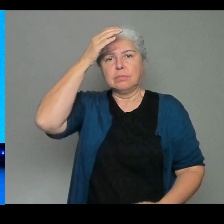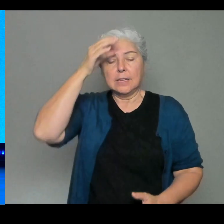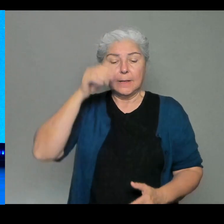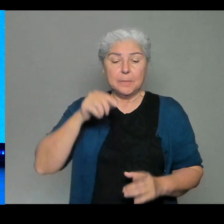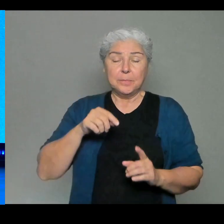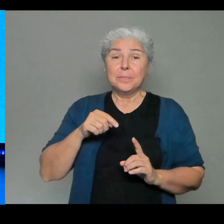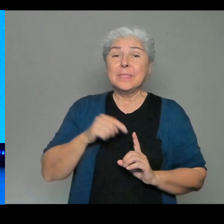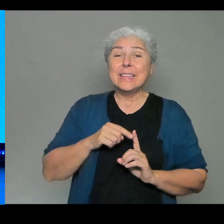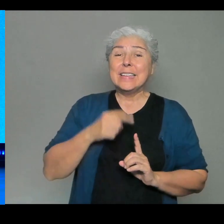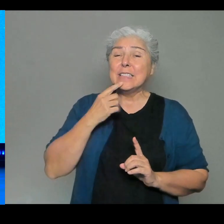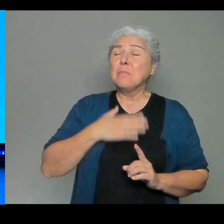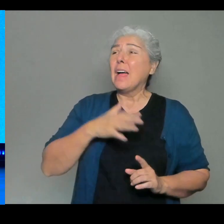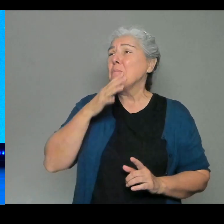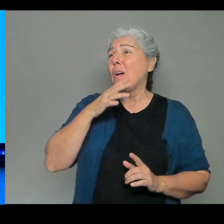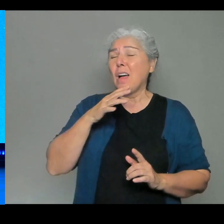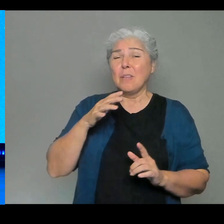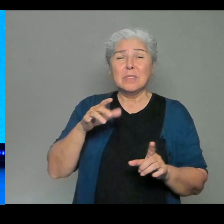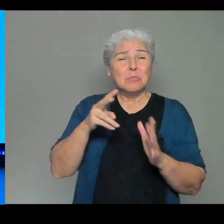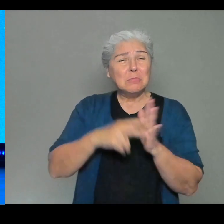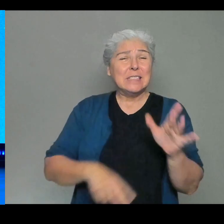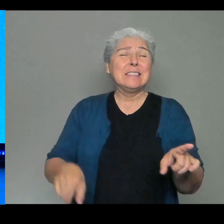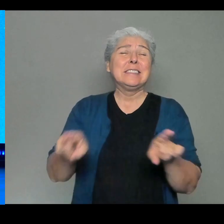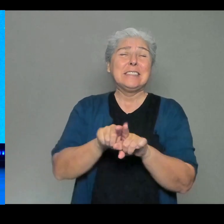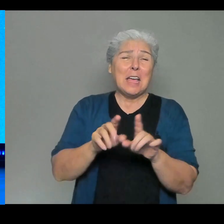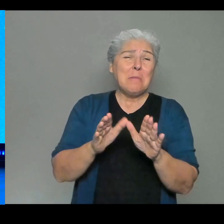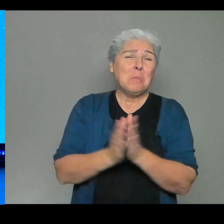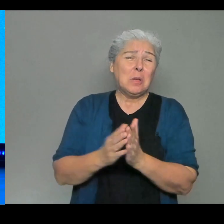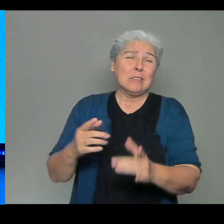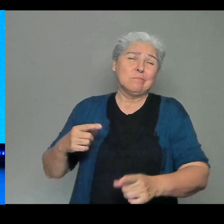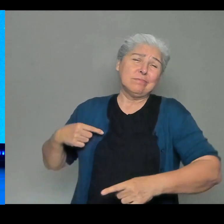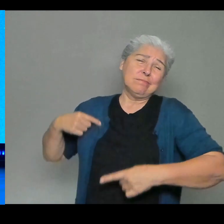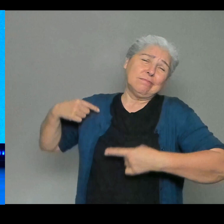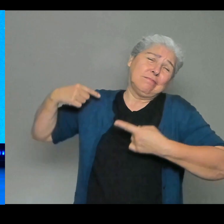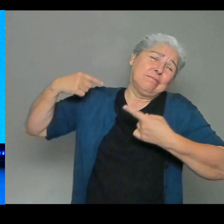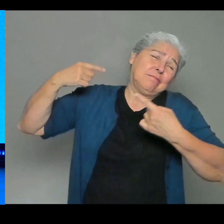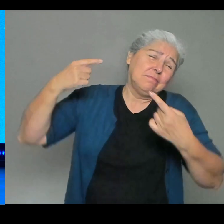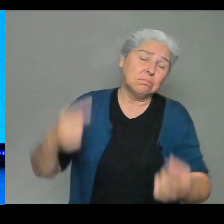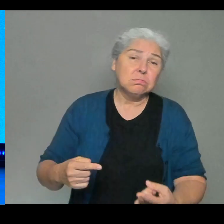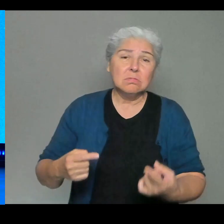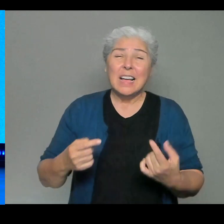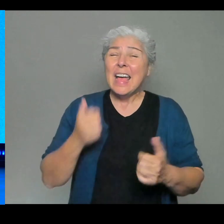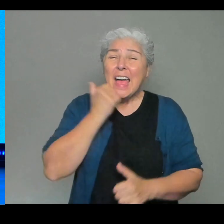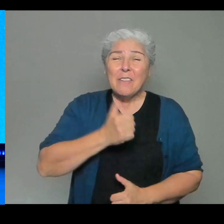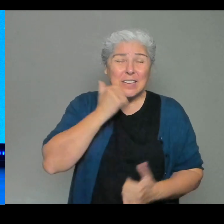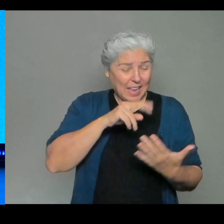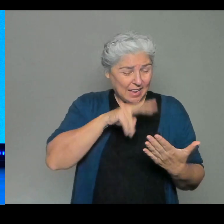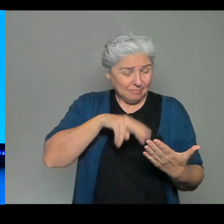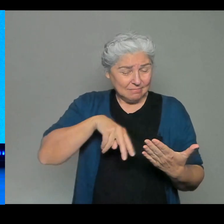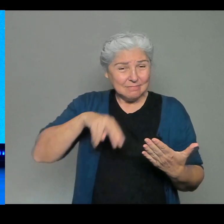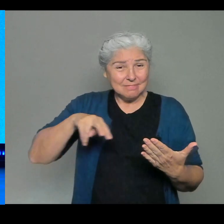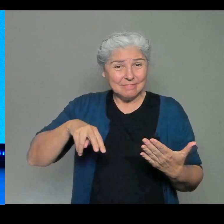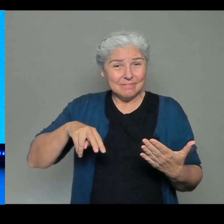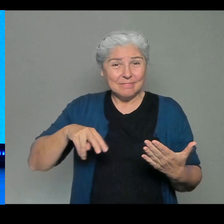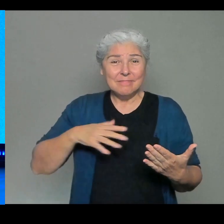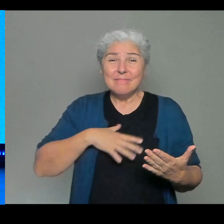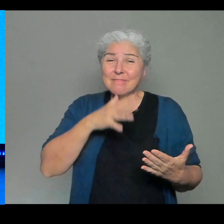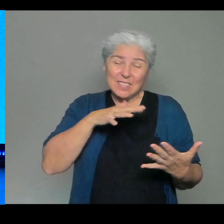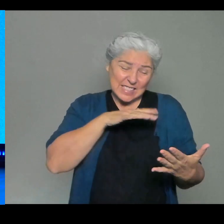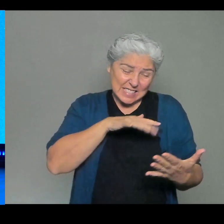my mom has been reading the same book for decades. And she reads it every